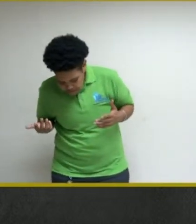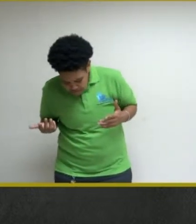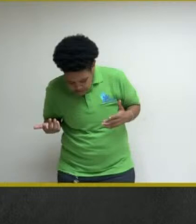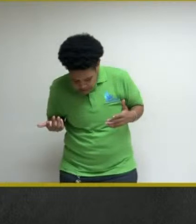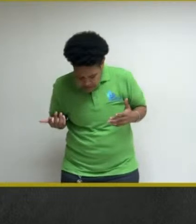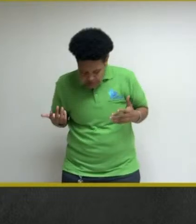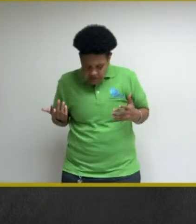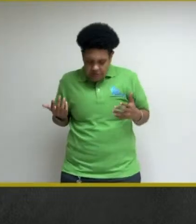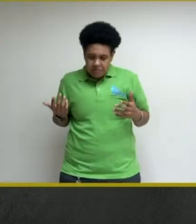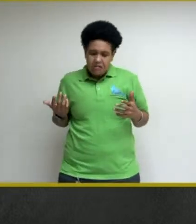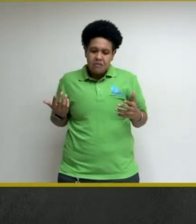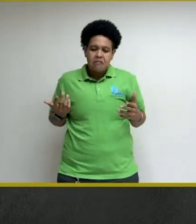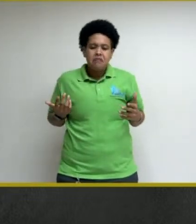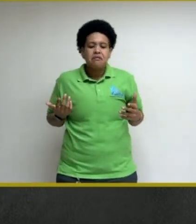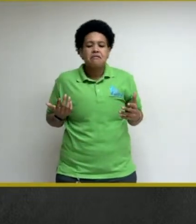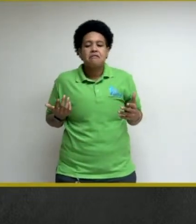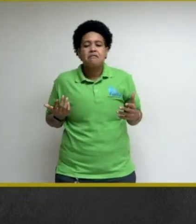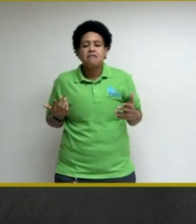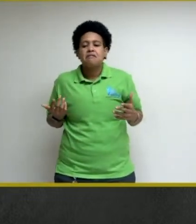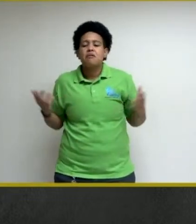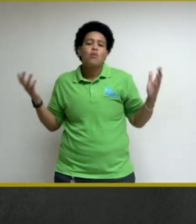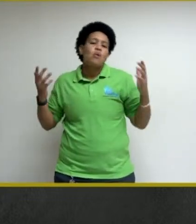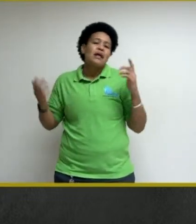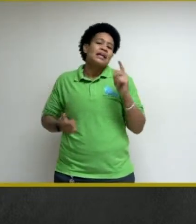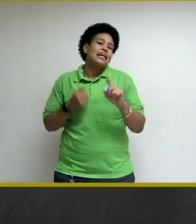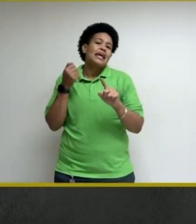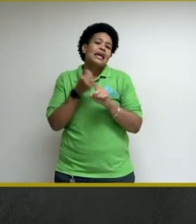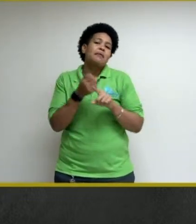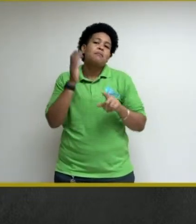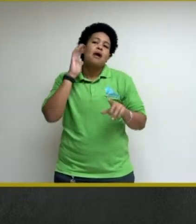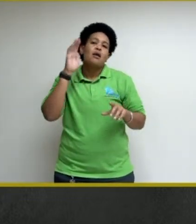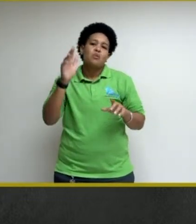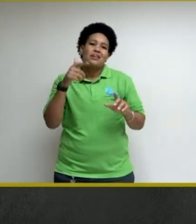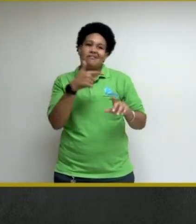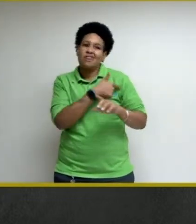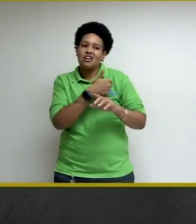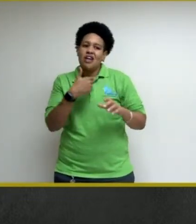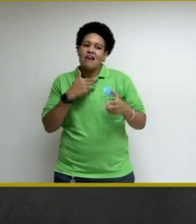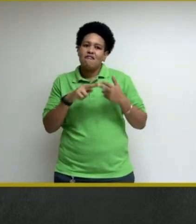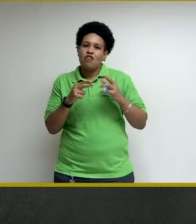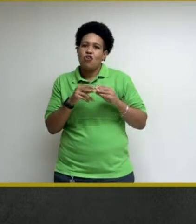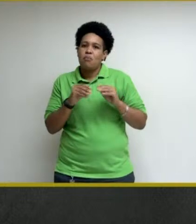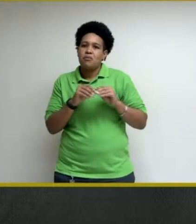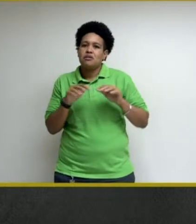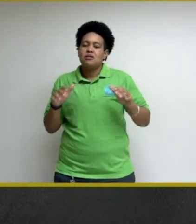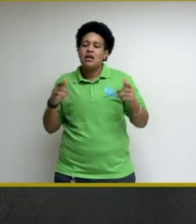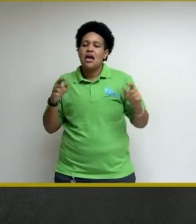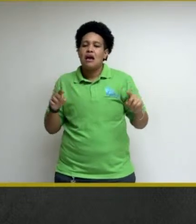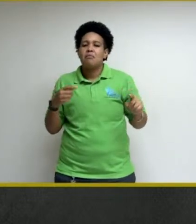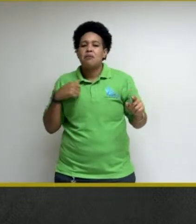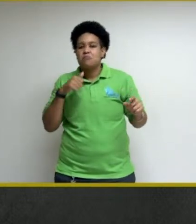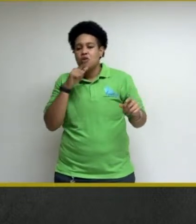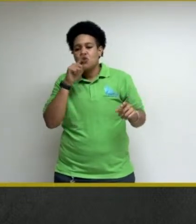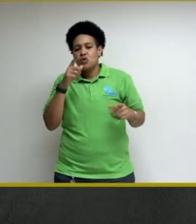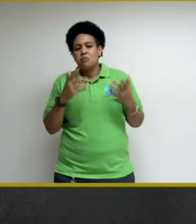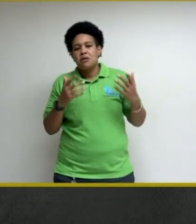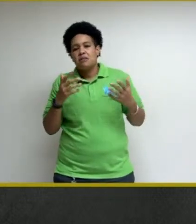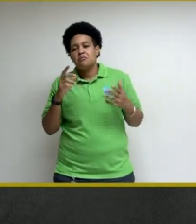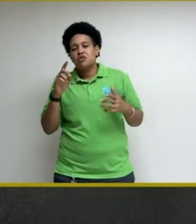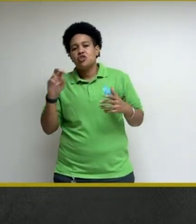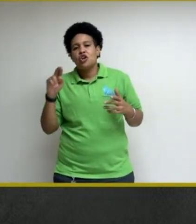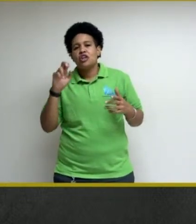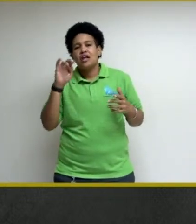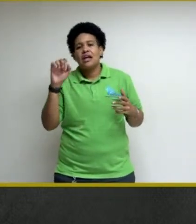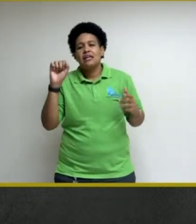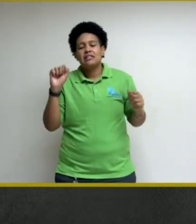have, say by the end of the year, on our numbers. I mean, I'm not sure if it is, perhaps Dr. Ennis can help